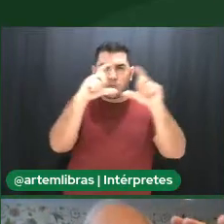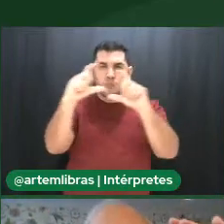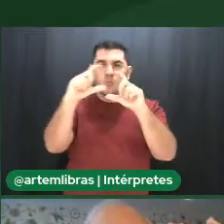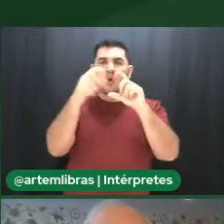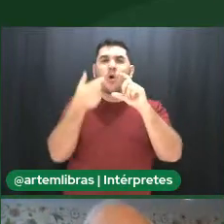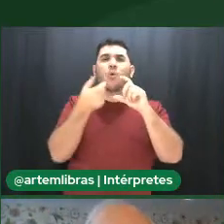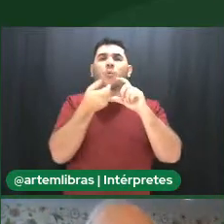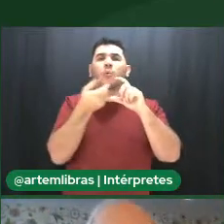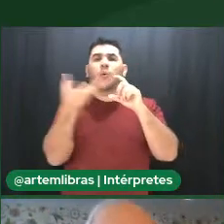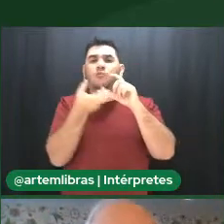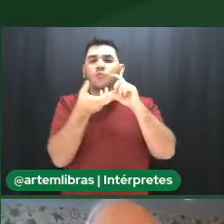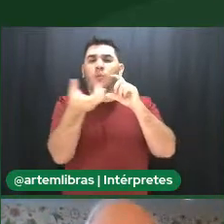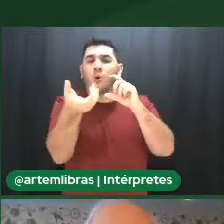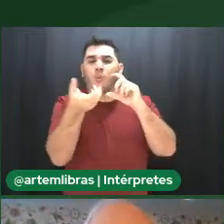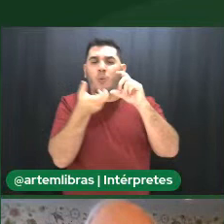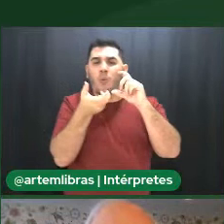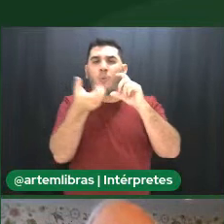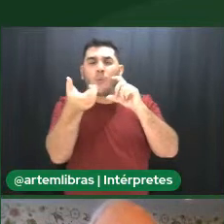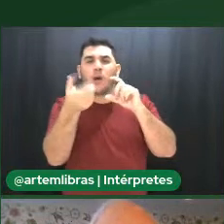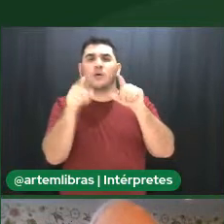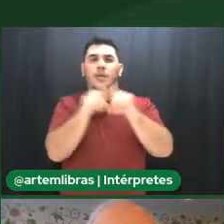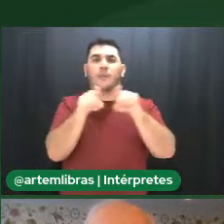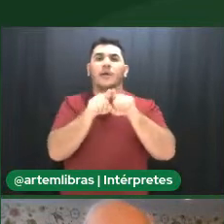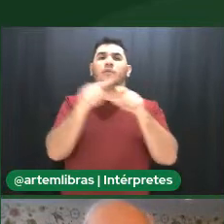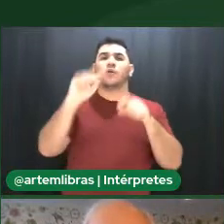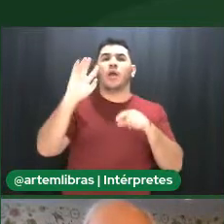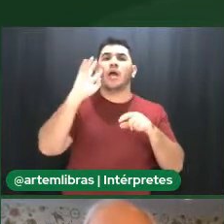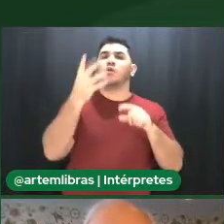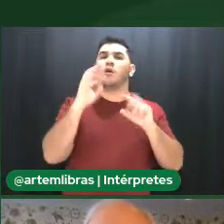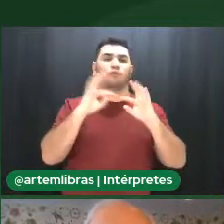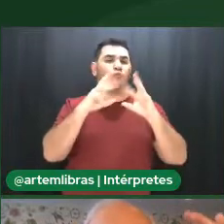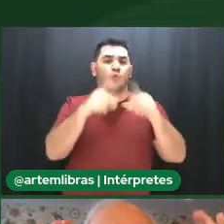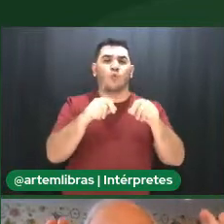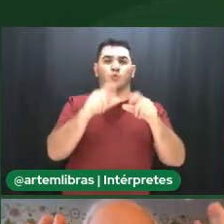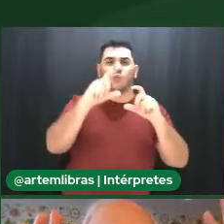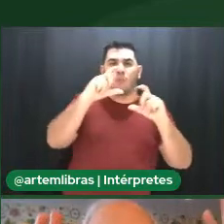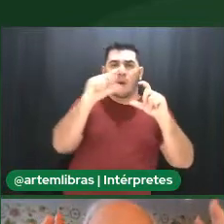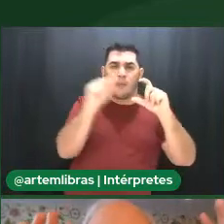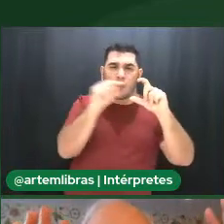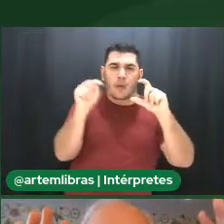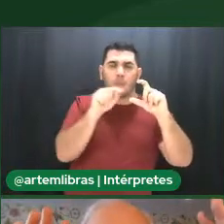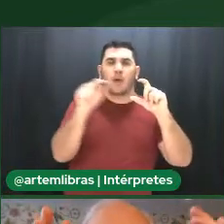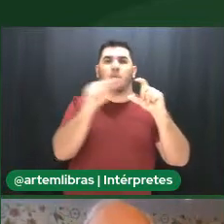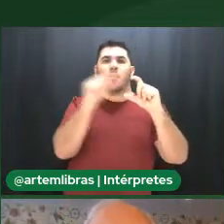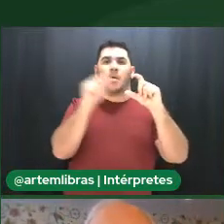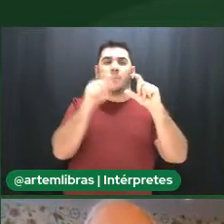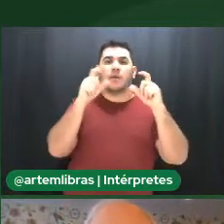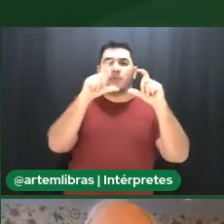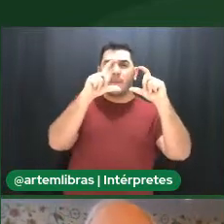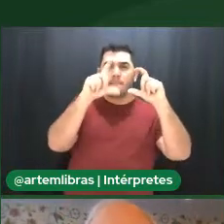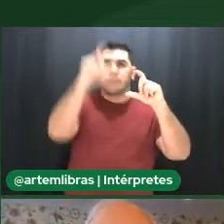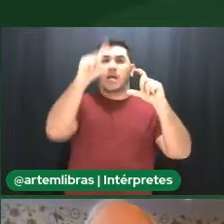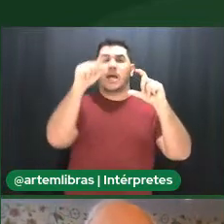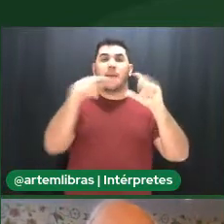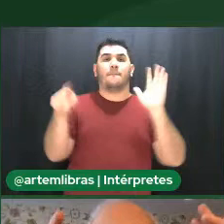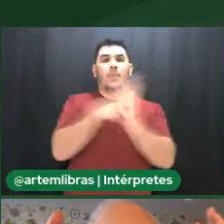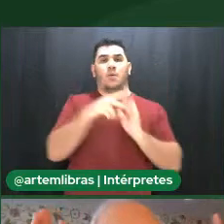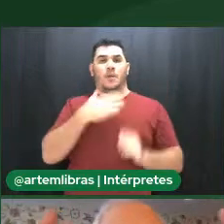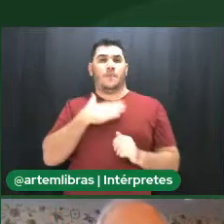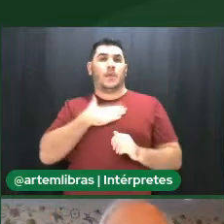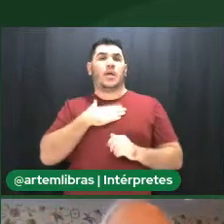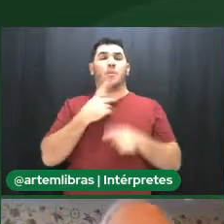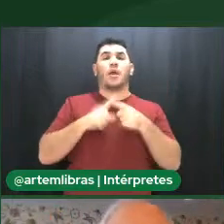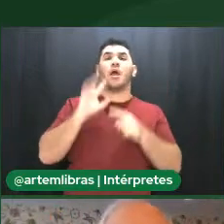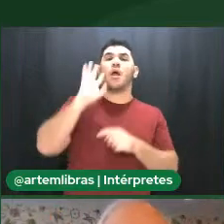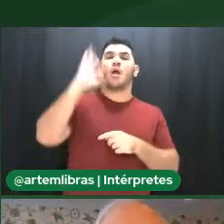You decide on your decisive moment when to take the picture. It's your picture. It's your creative act. At